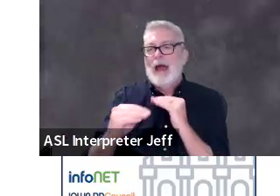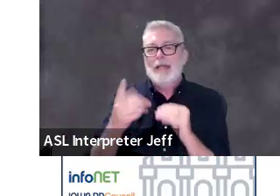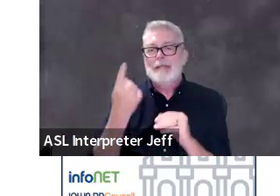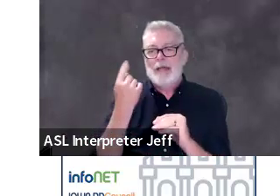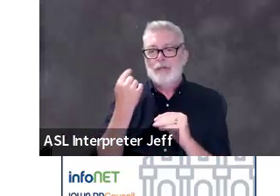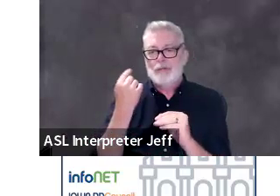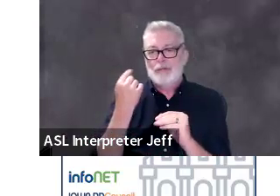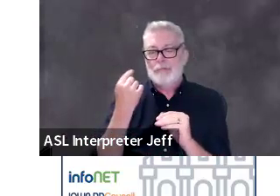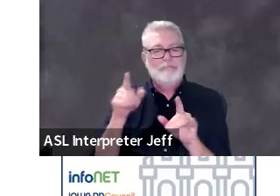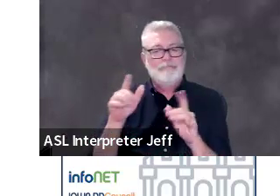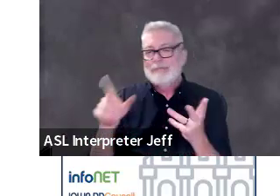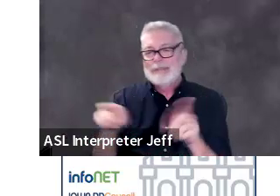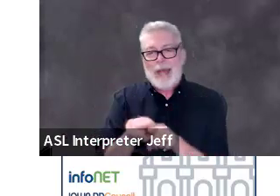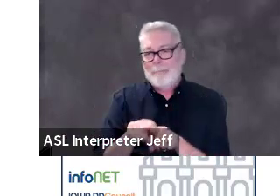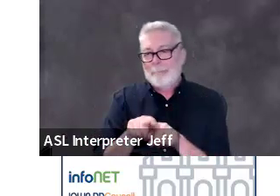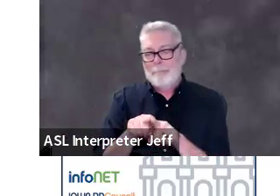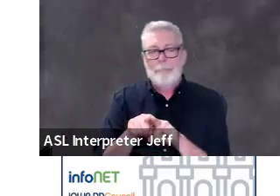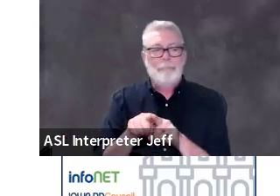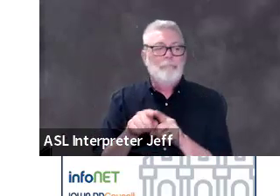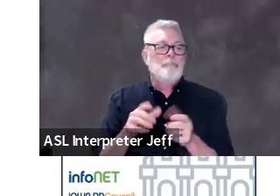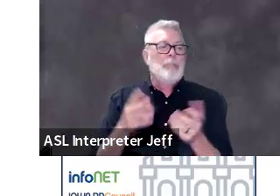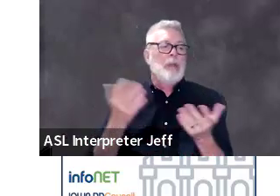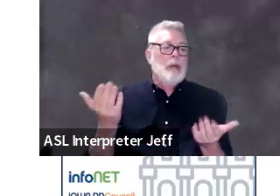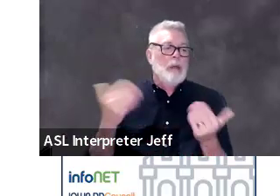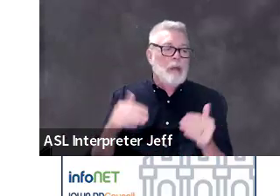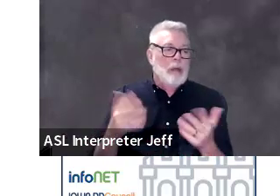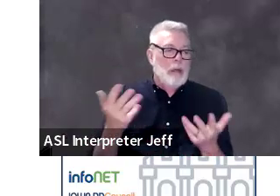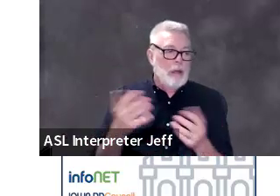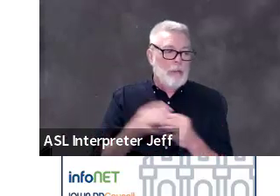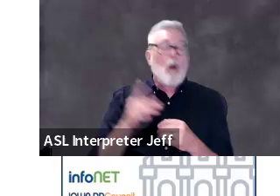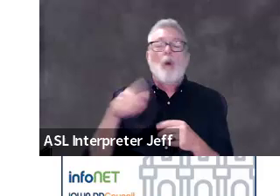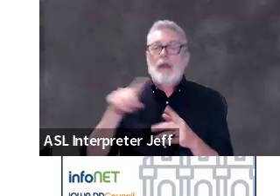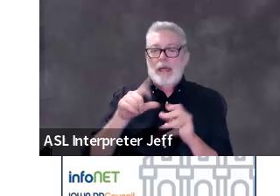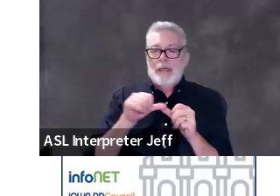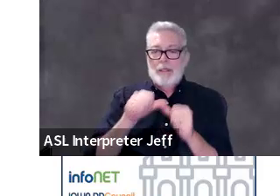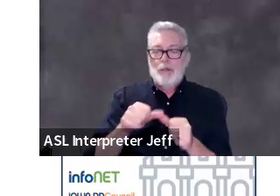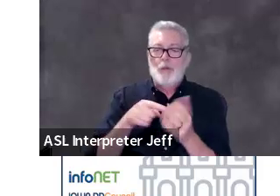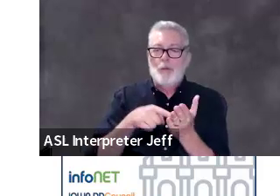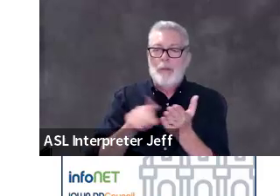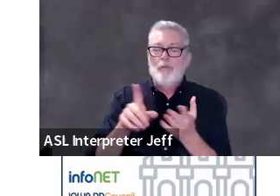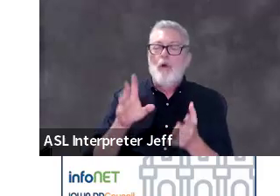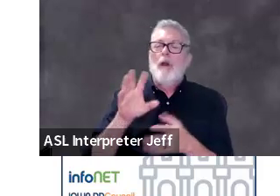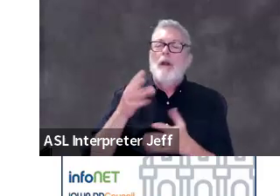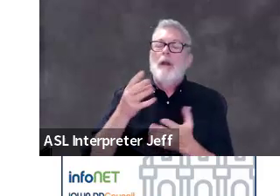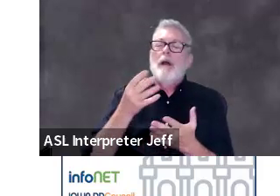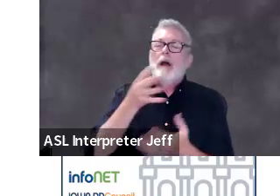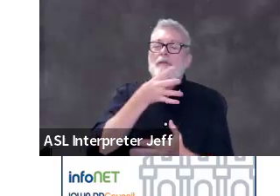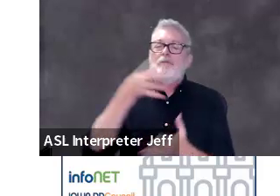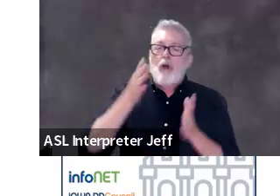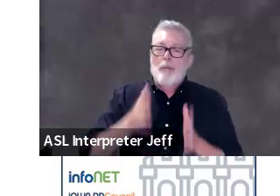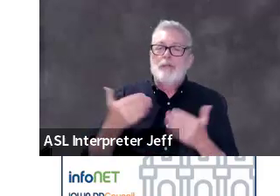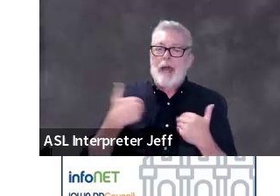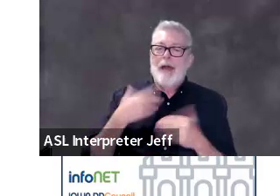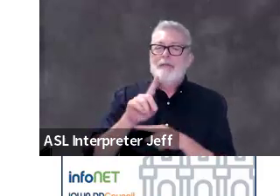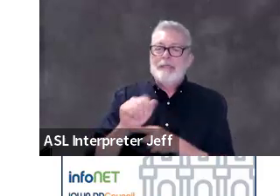of funding as last year or the current year. They continue to fund the Farmers with Disabilities program,